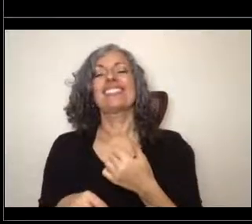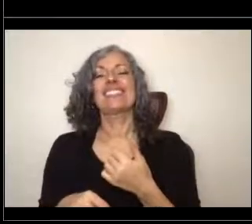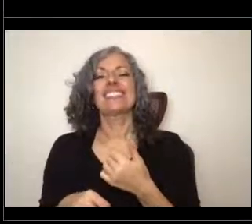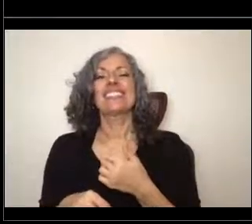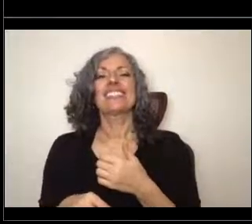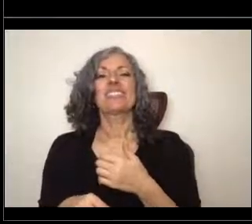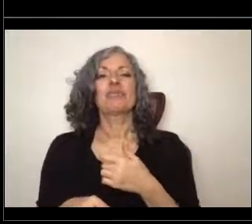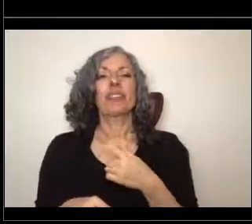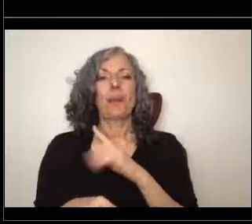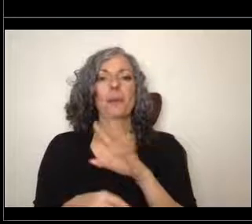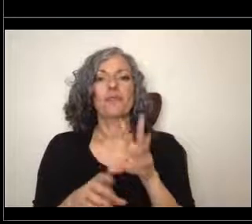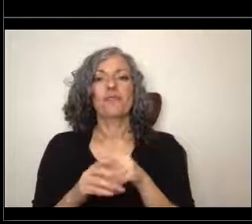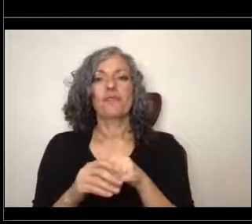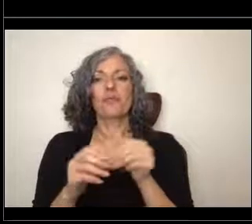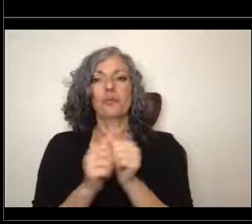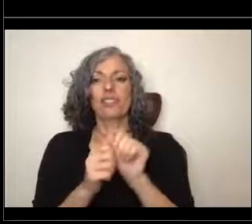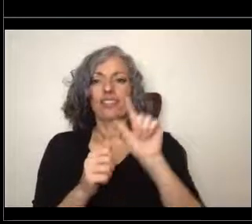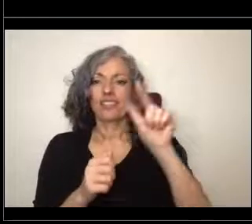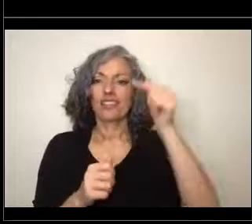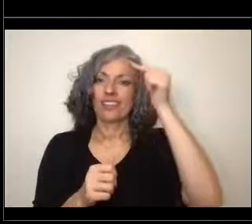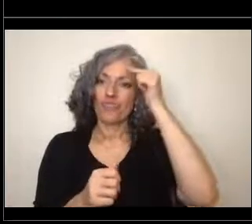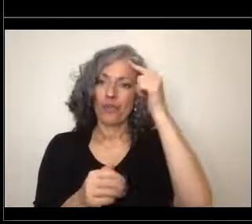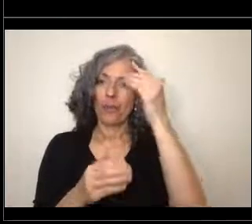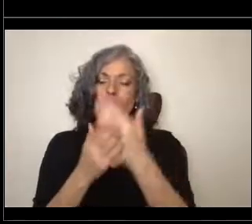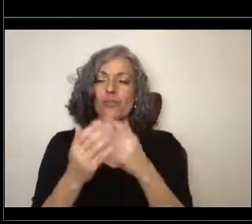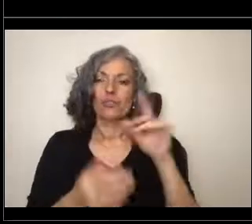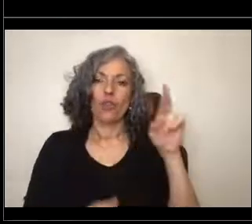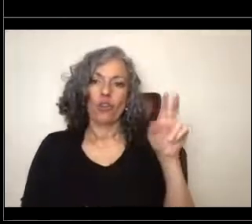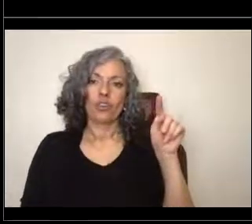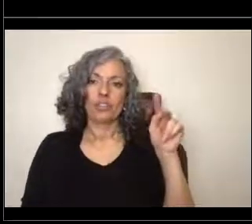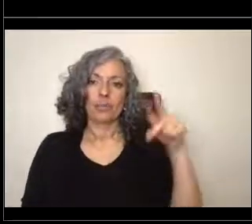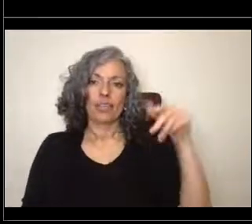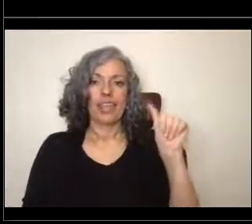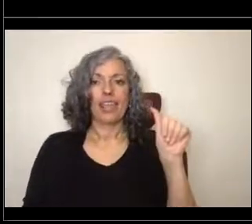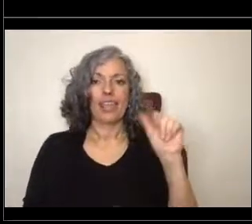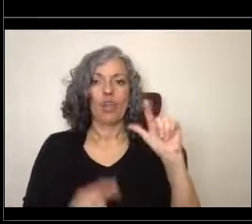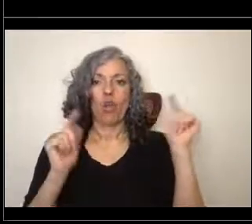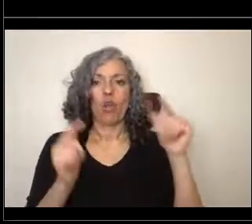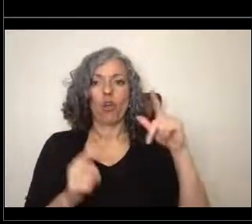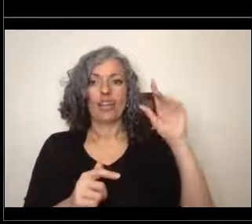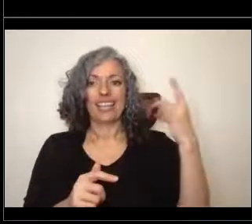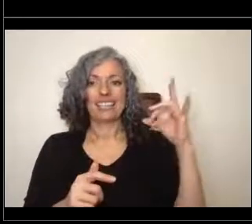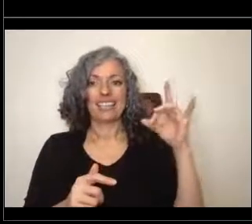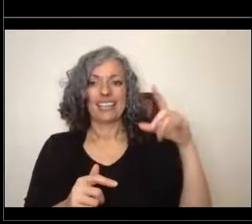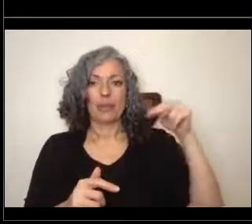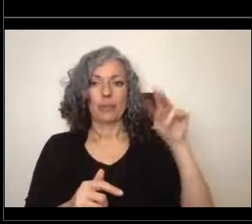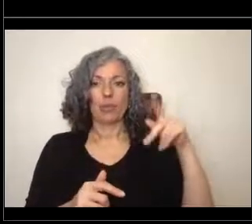which represents most of the RTPAs, all 18 MPOs and many rural counties.